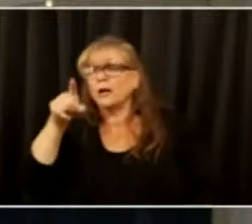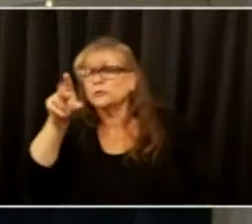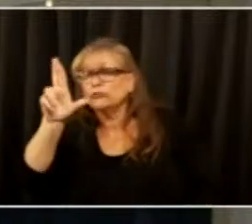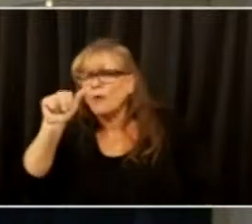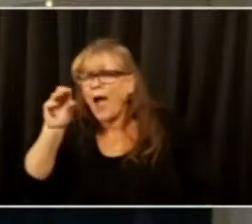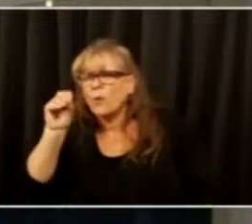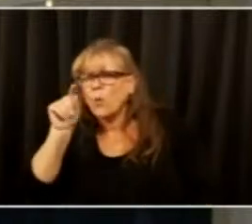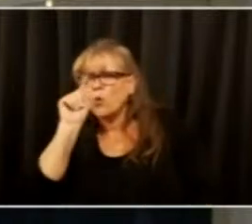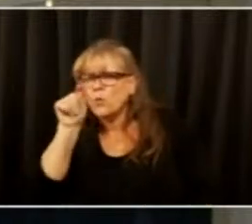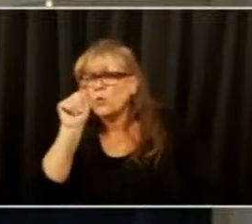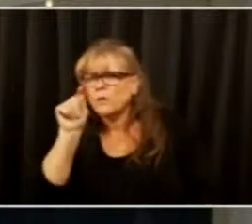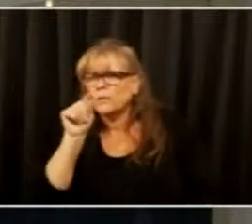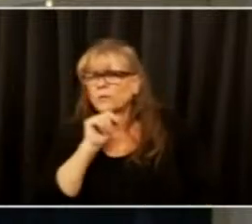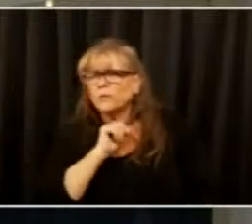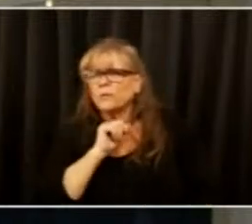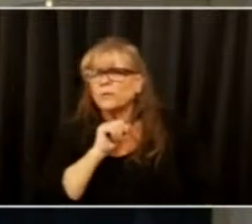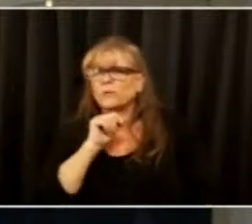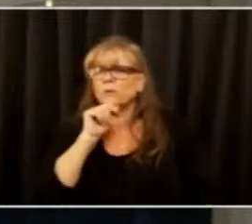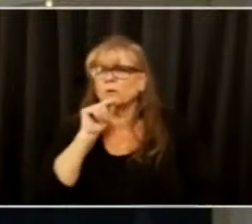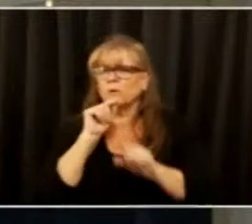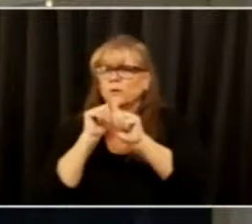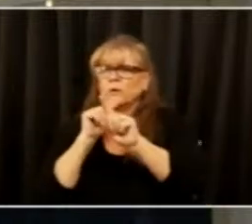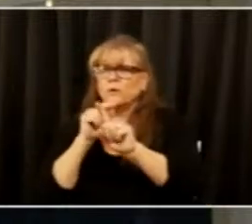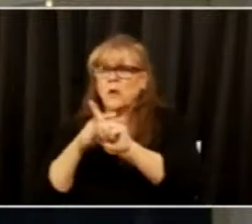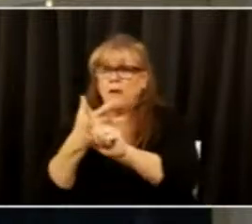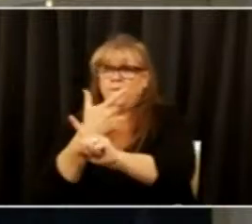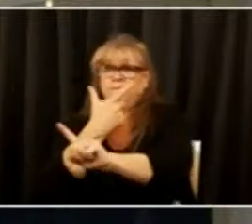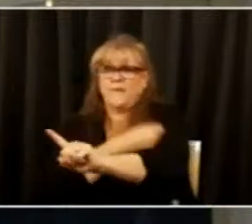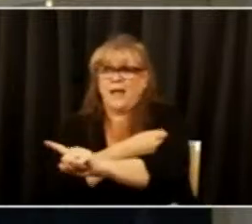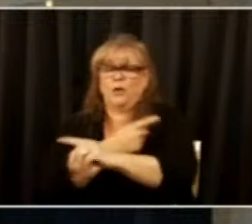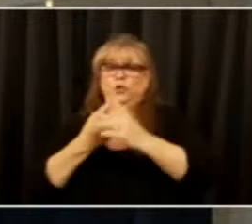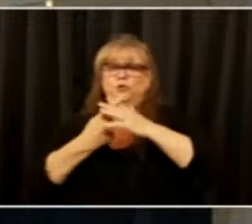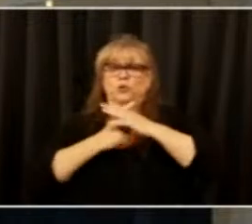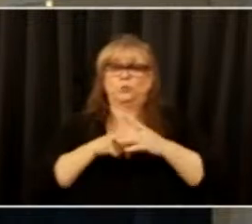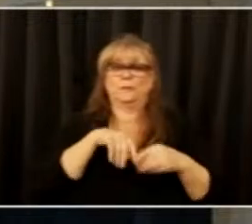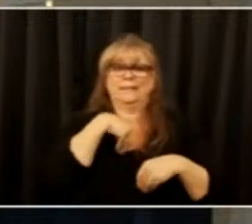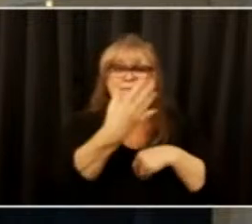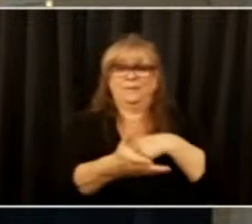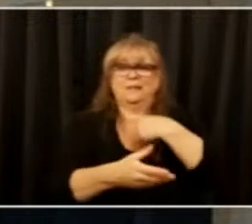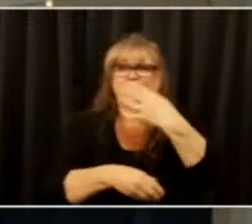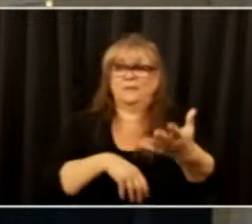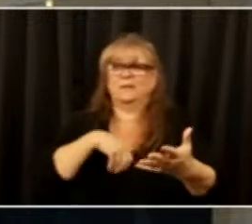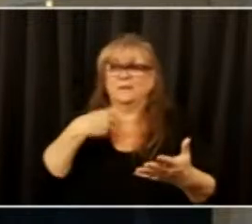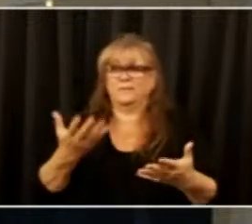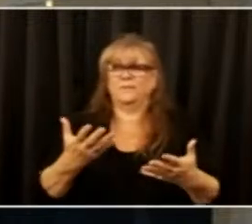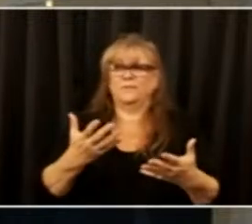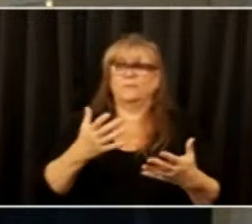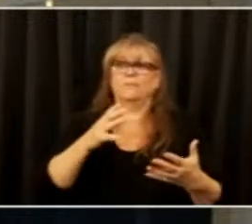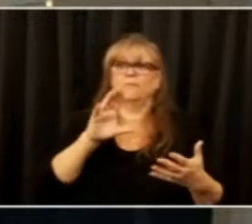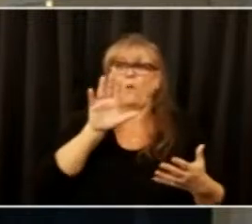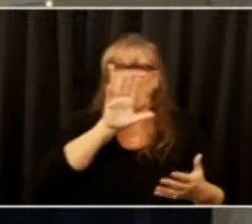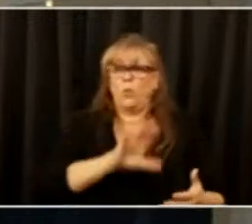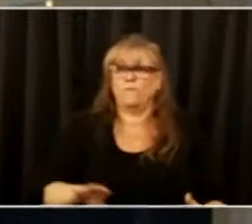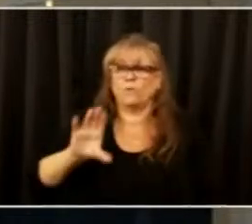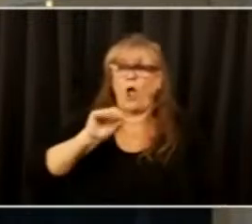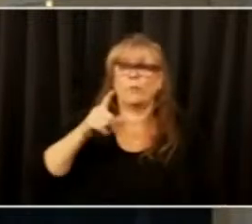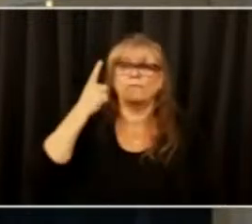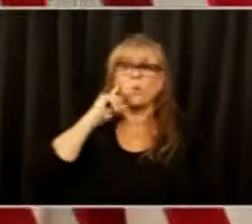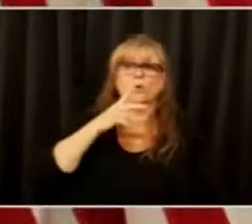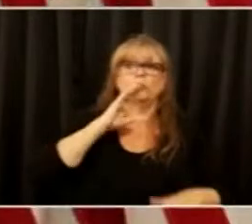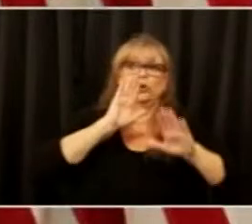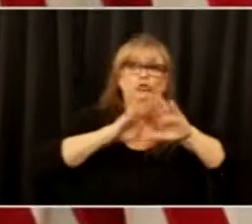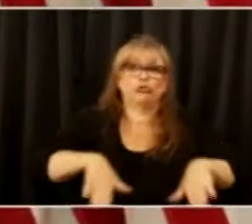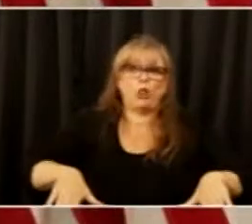of the vaccine to happen regarding the approval and availability in Colorado for those under 12 in the coming